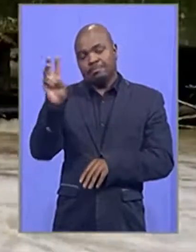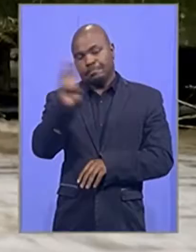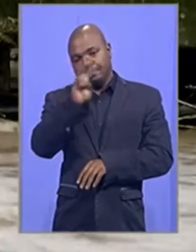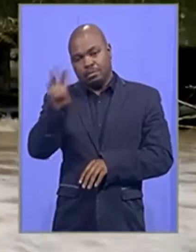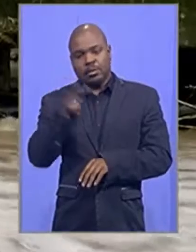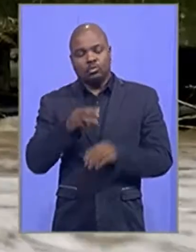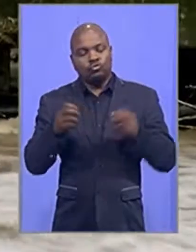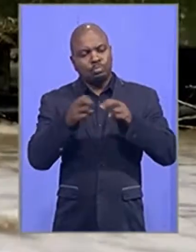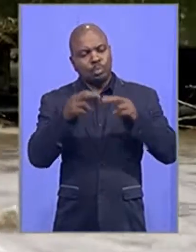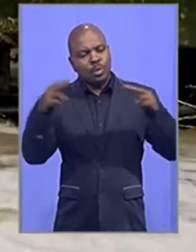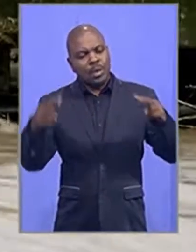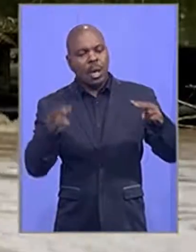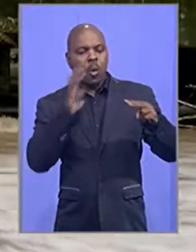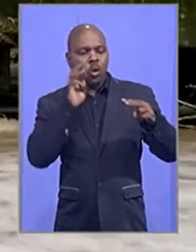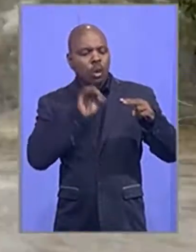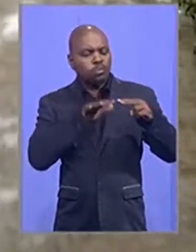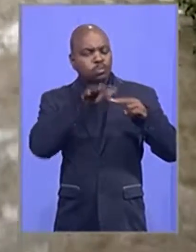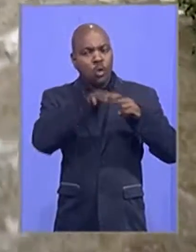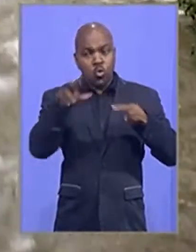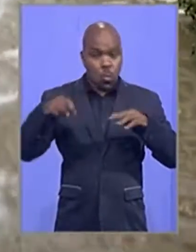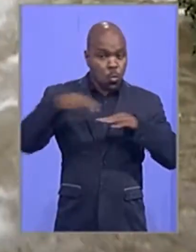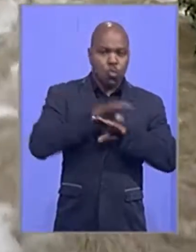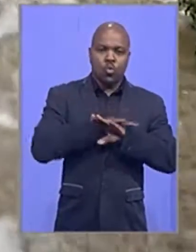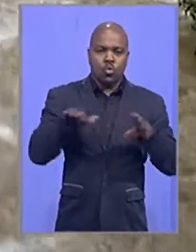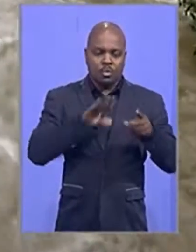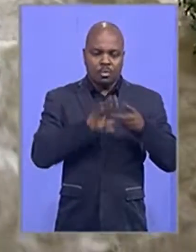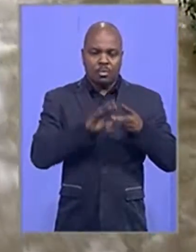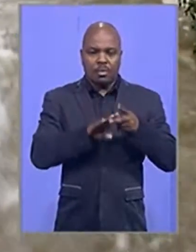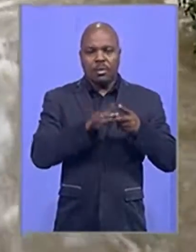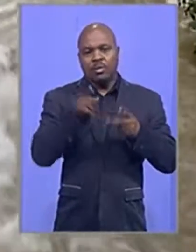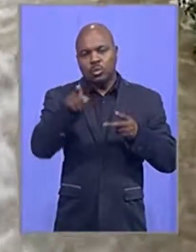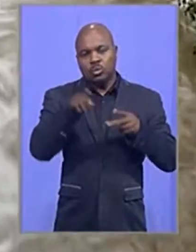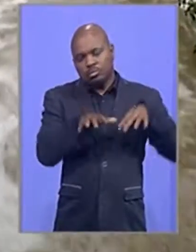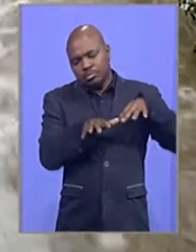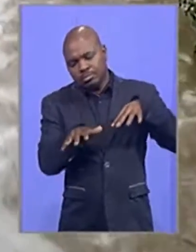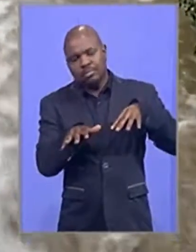tshela marogo a phophoma metsi le hore ba falle di bakentse tlase tsa bodulo.